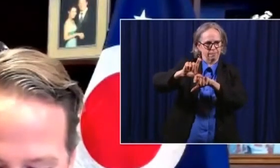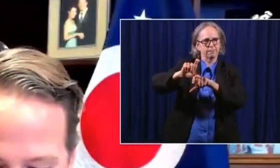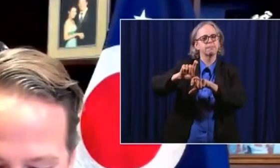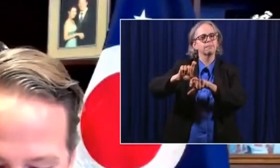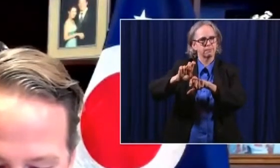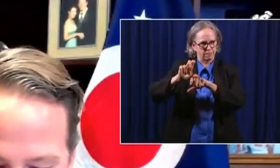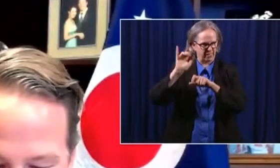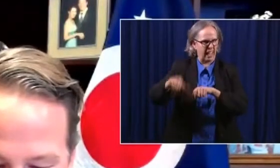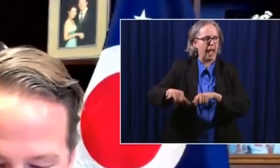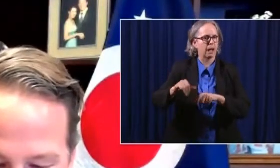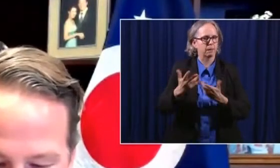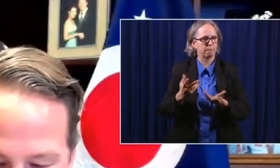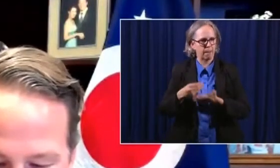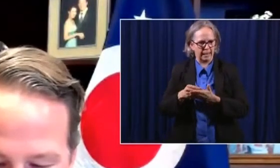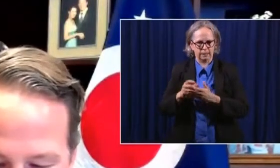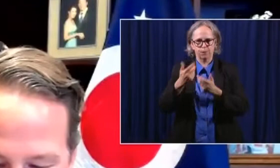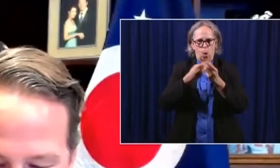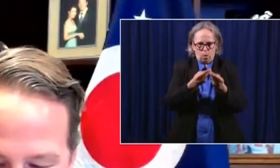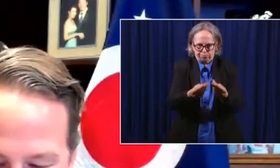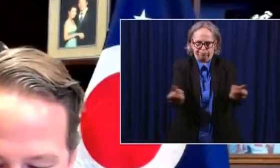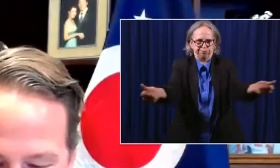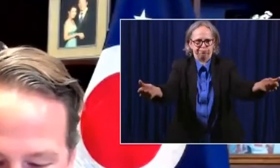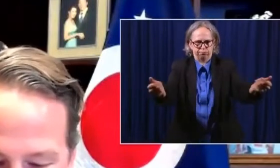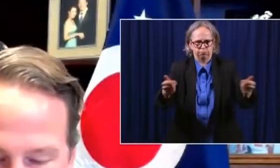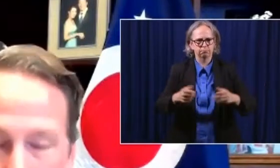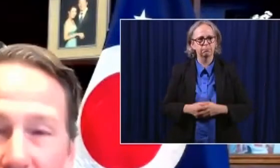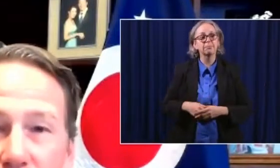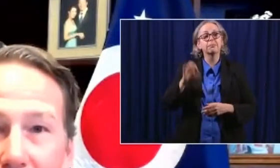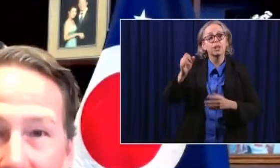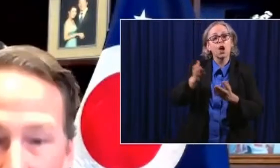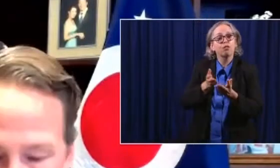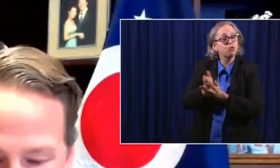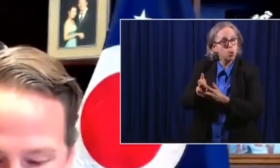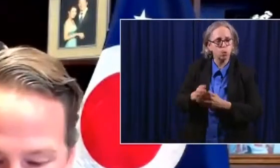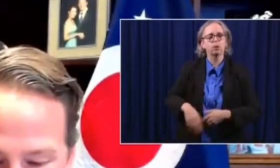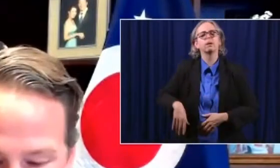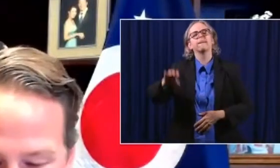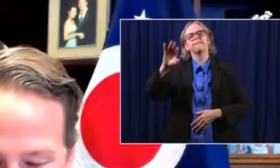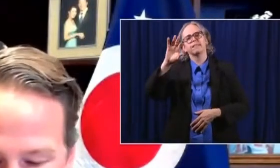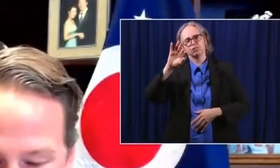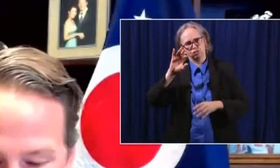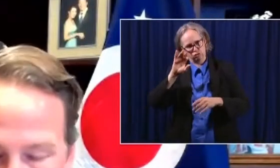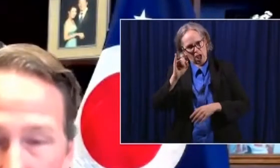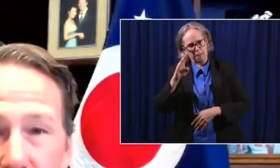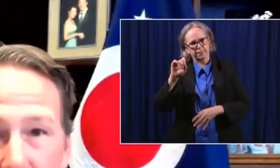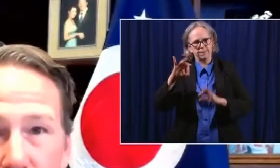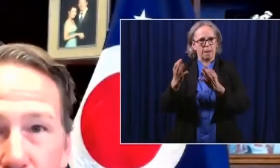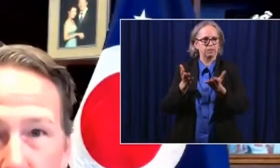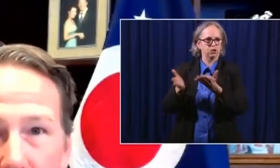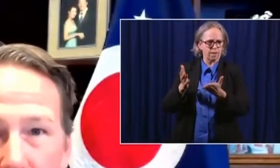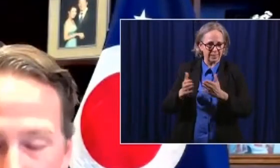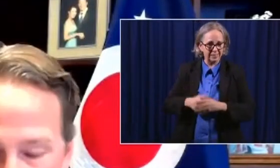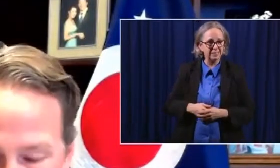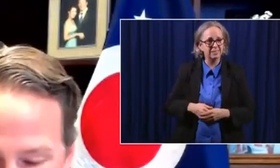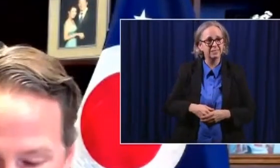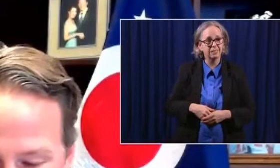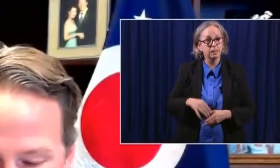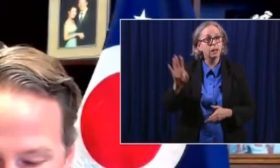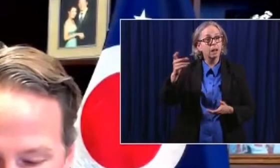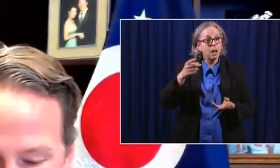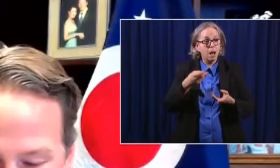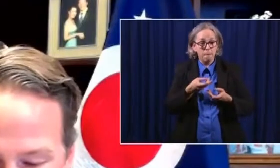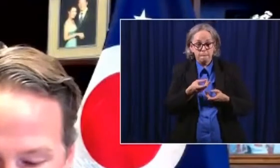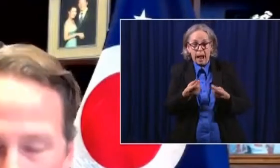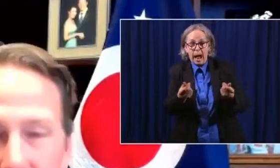Department of Job and Family Services, and payments will be retroactive to August the 1st for those who qualify. So if